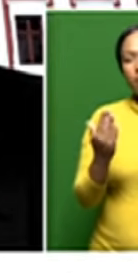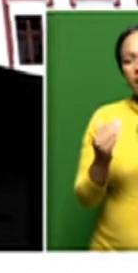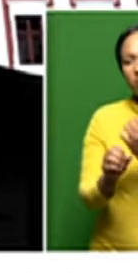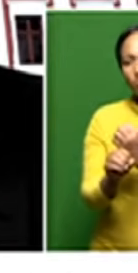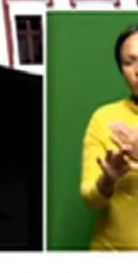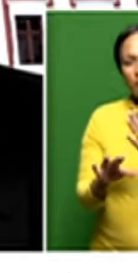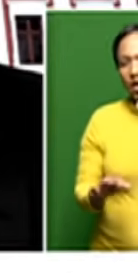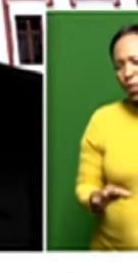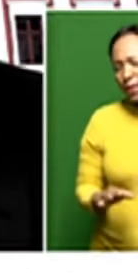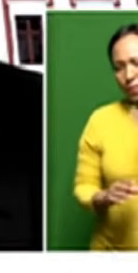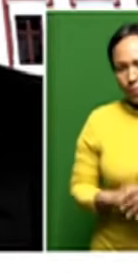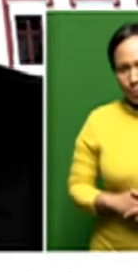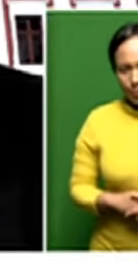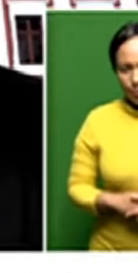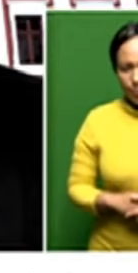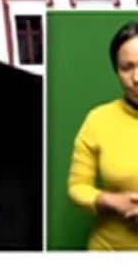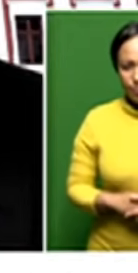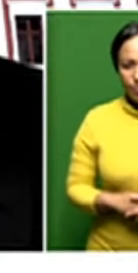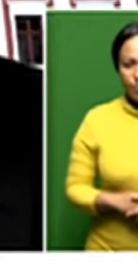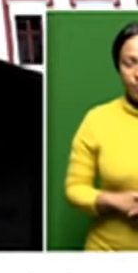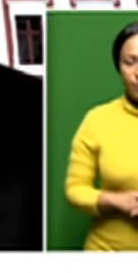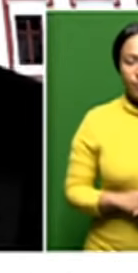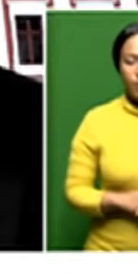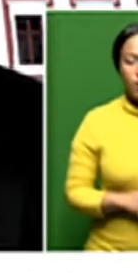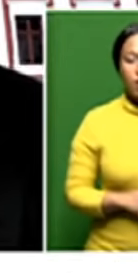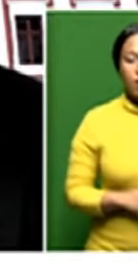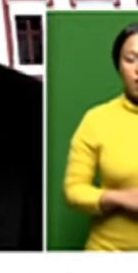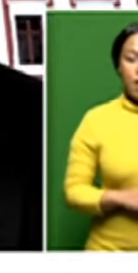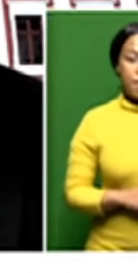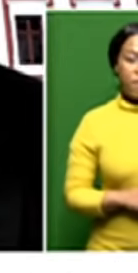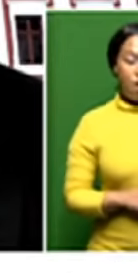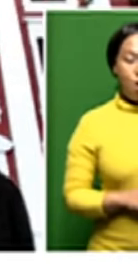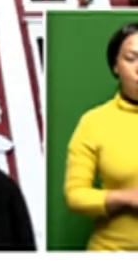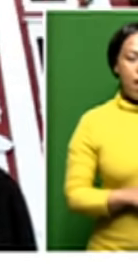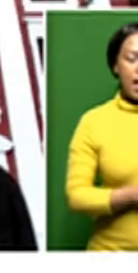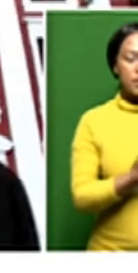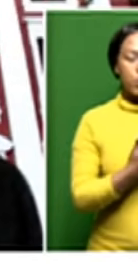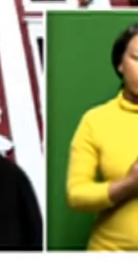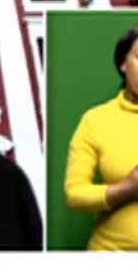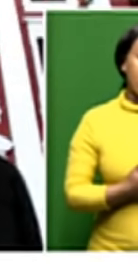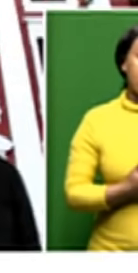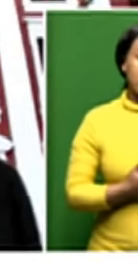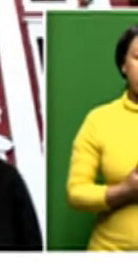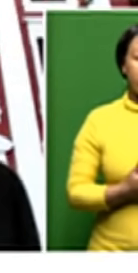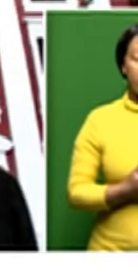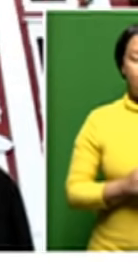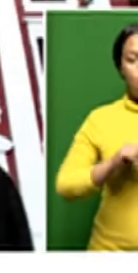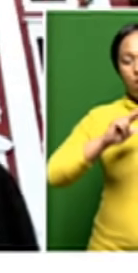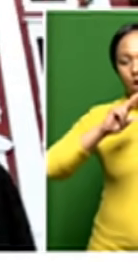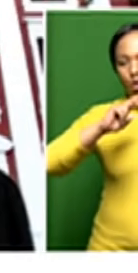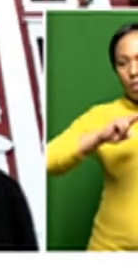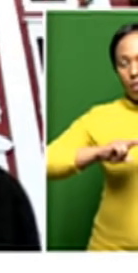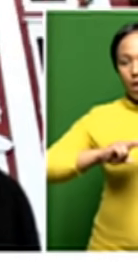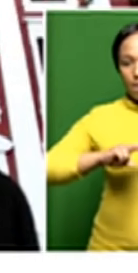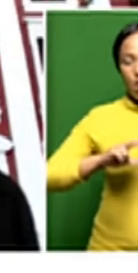start? Leanne, may I just say that initially when I made the comment last week of an inquiry, I said that let's